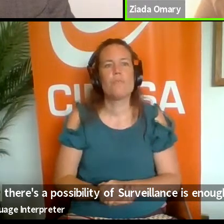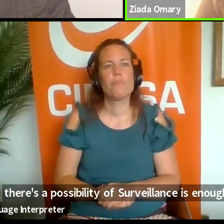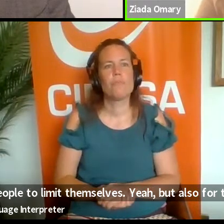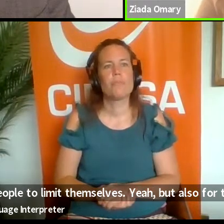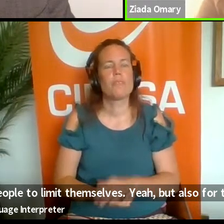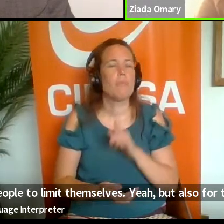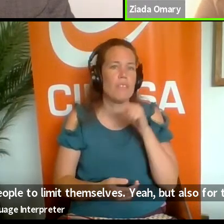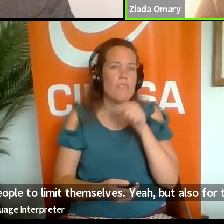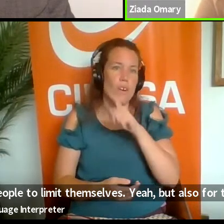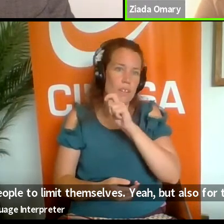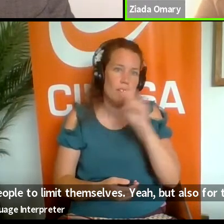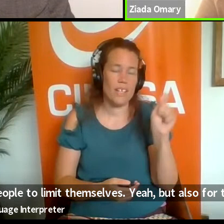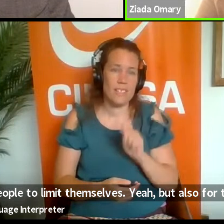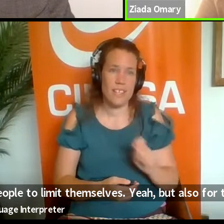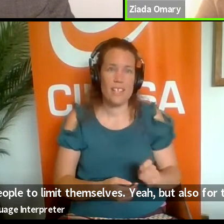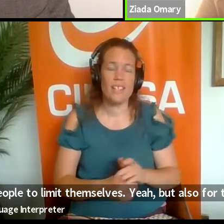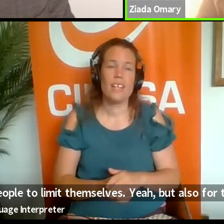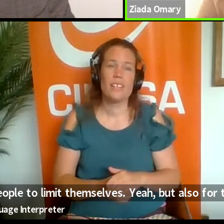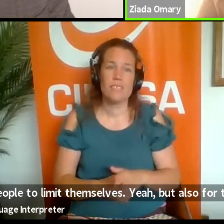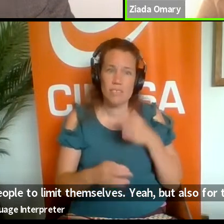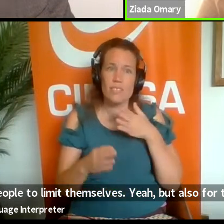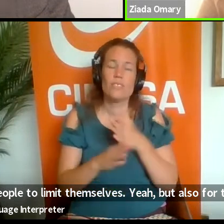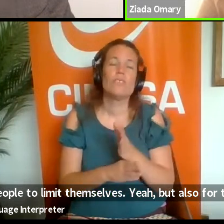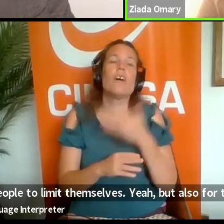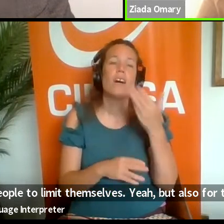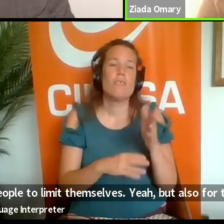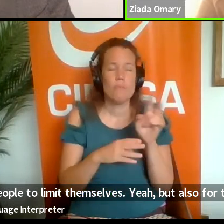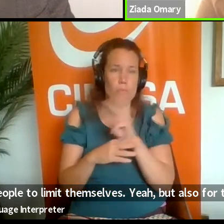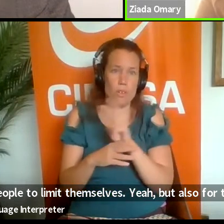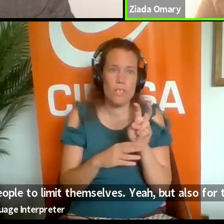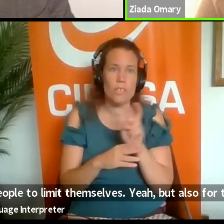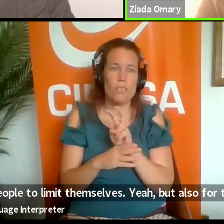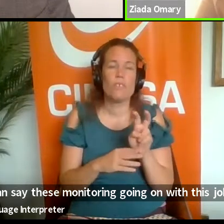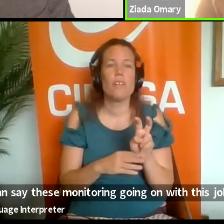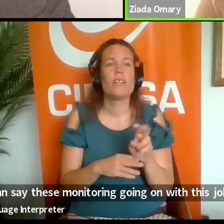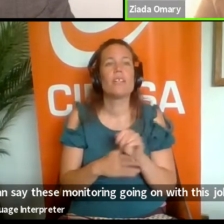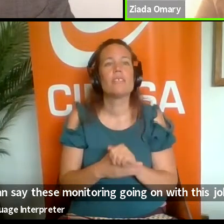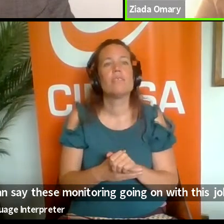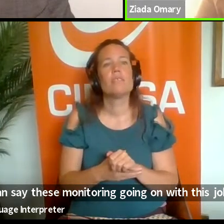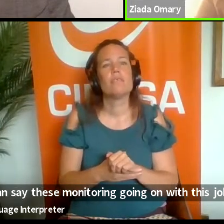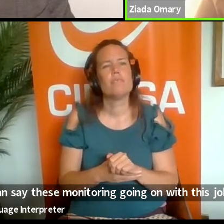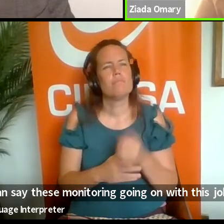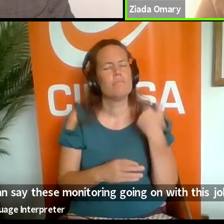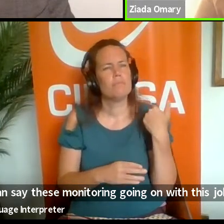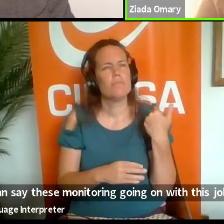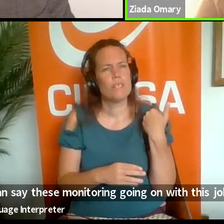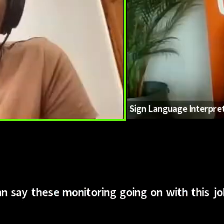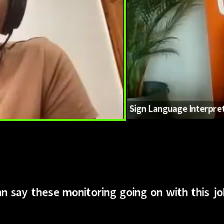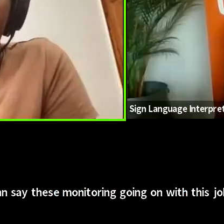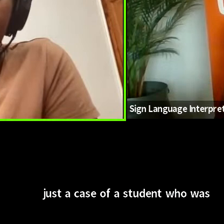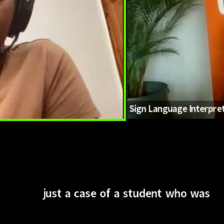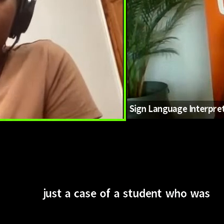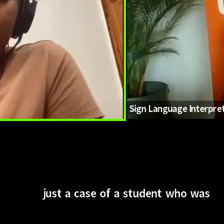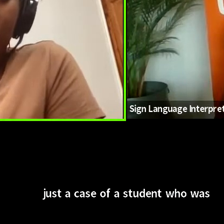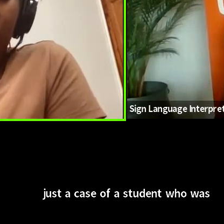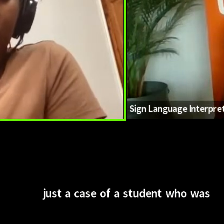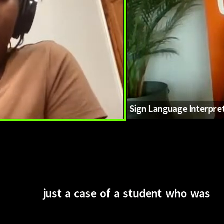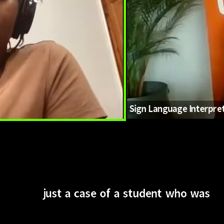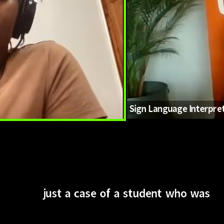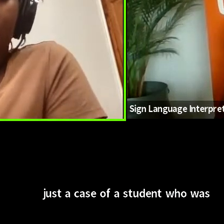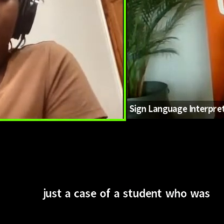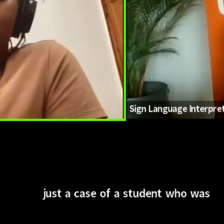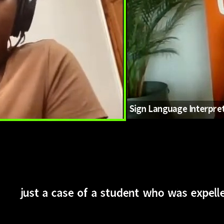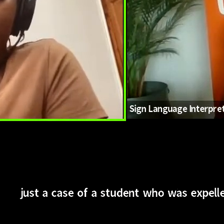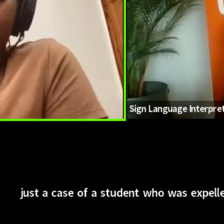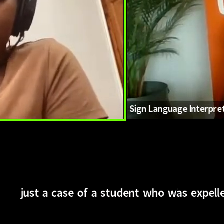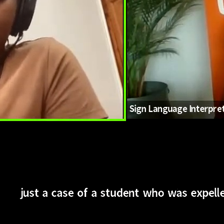I can say there is monitoring going on. There was just a case of a student who was expelled from a university just because